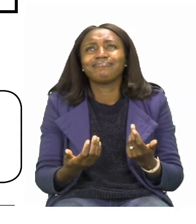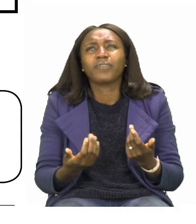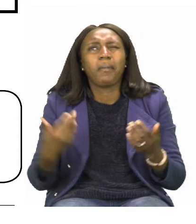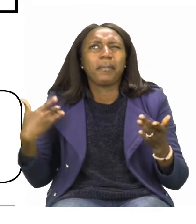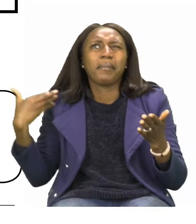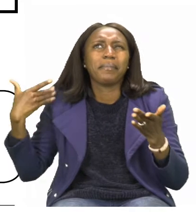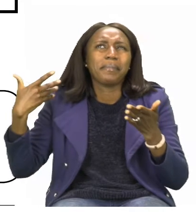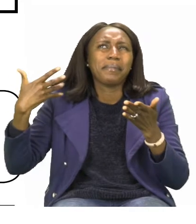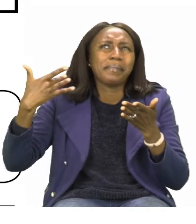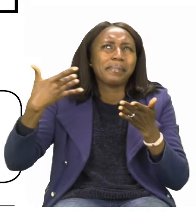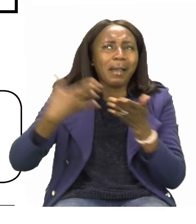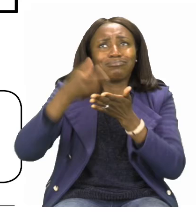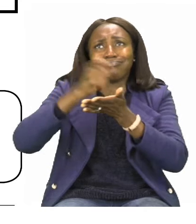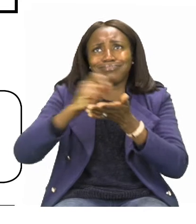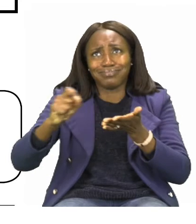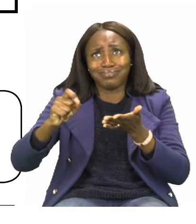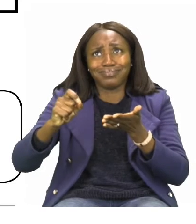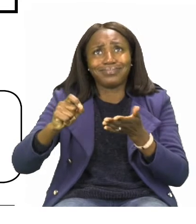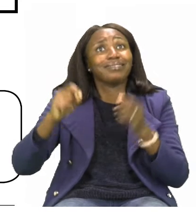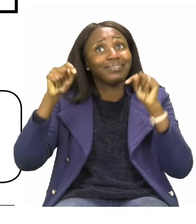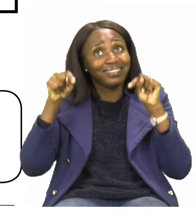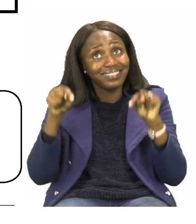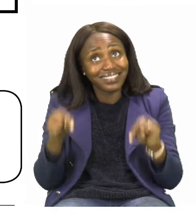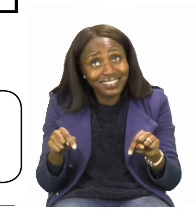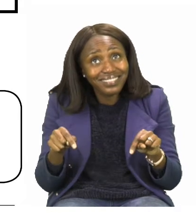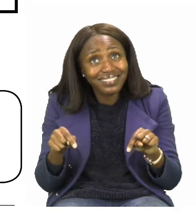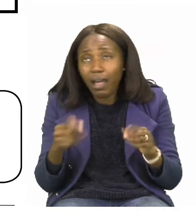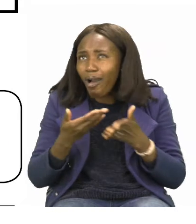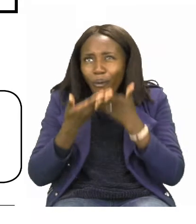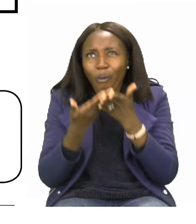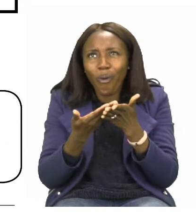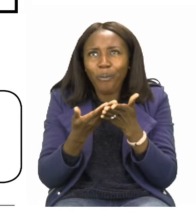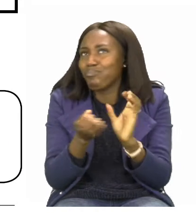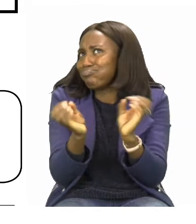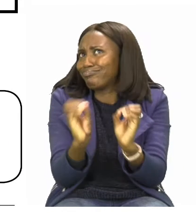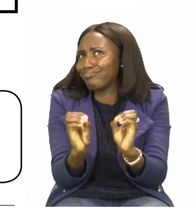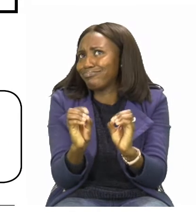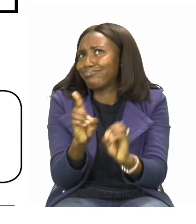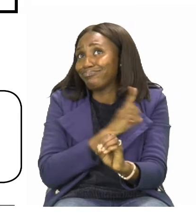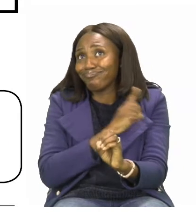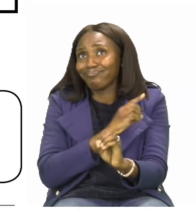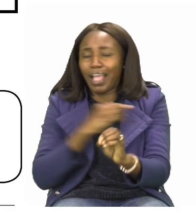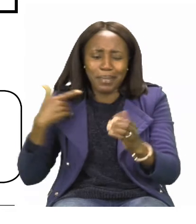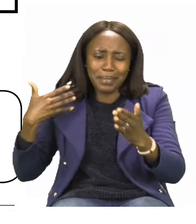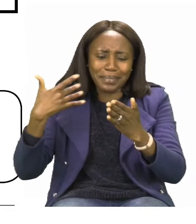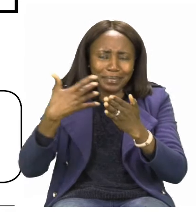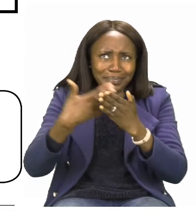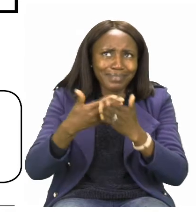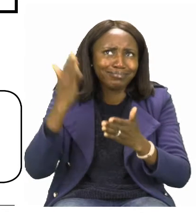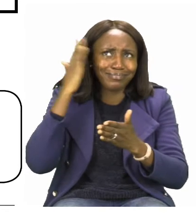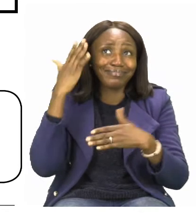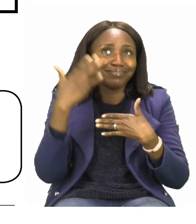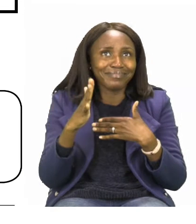all these weeks. So today, I'm not going to help you with any sentences. Instead, we are